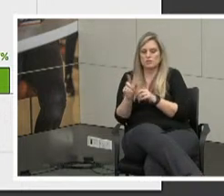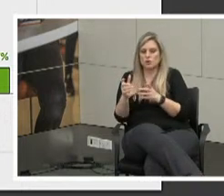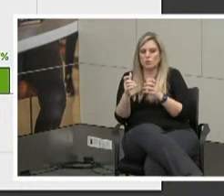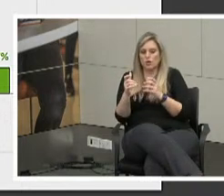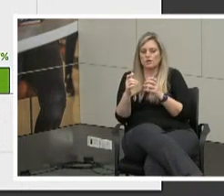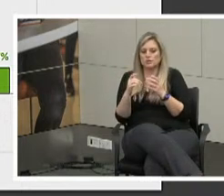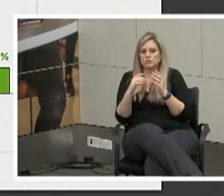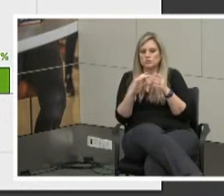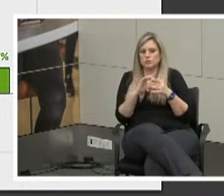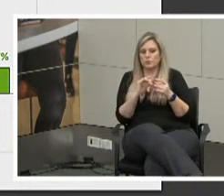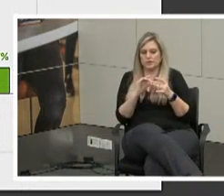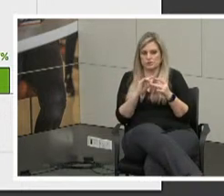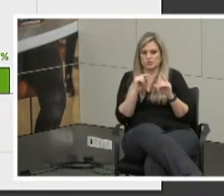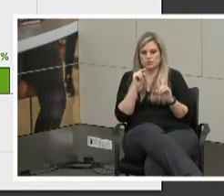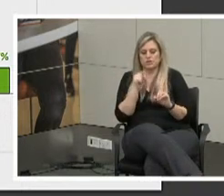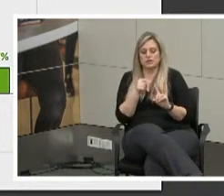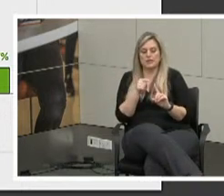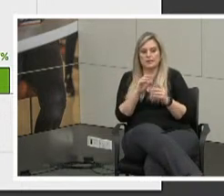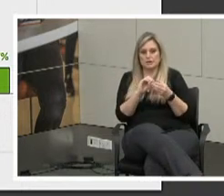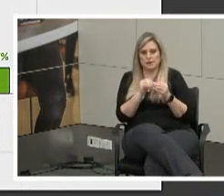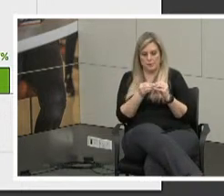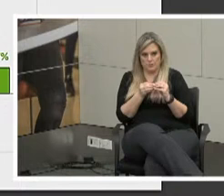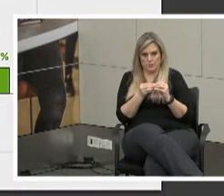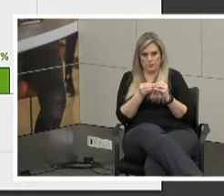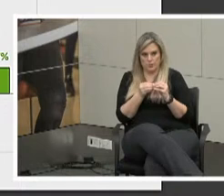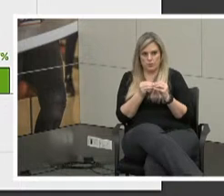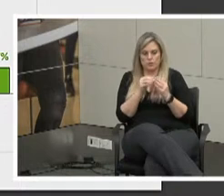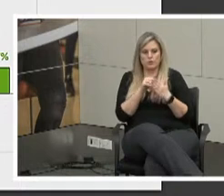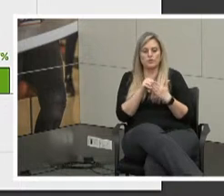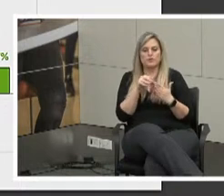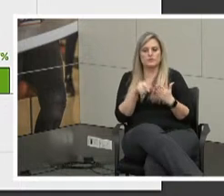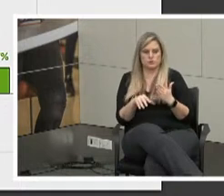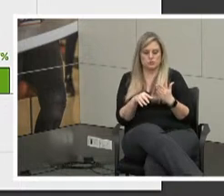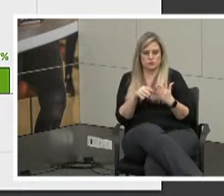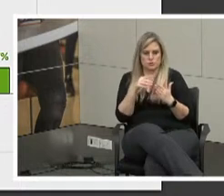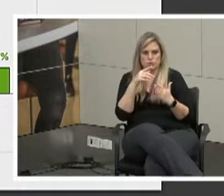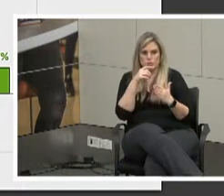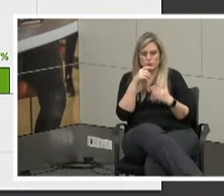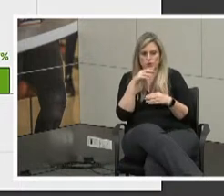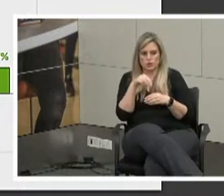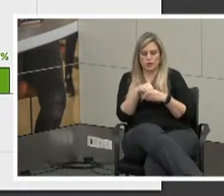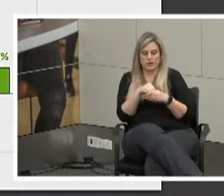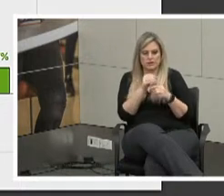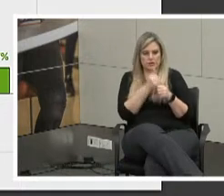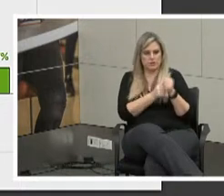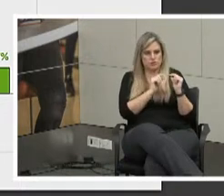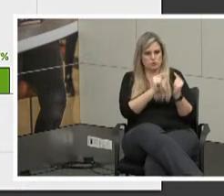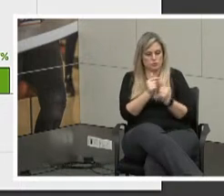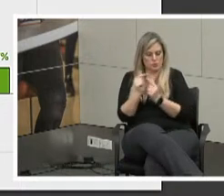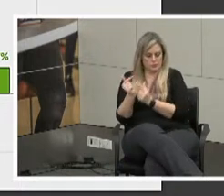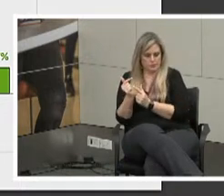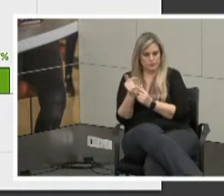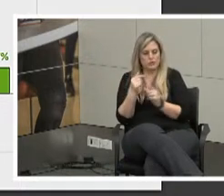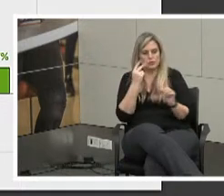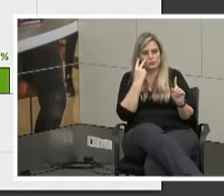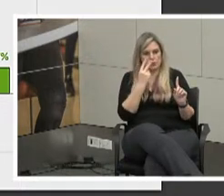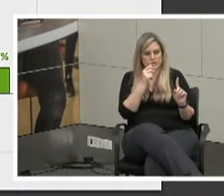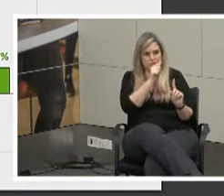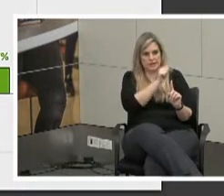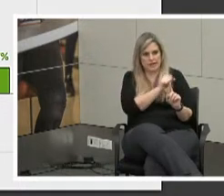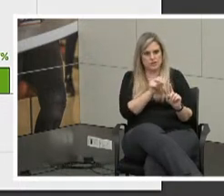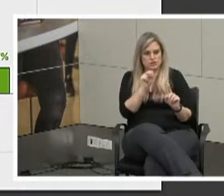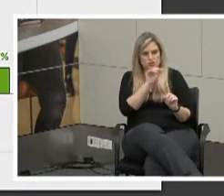bring um your attention to the number of students in these um groups as you can see the Asian